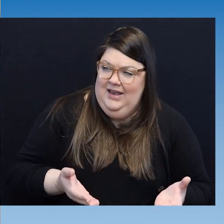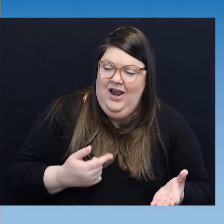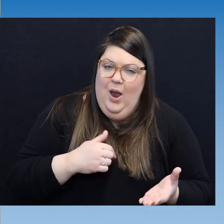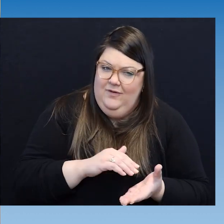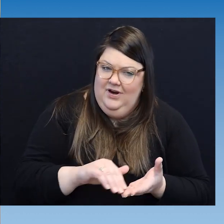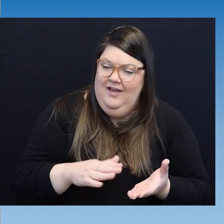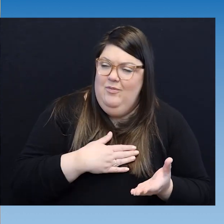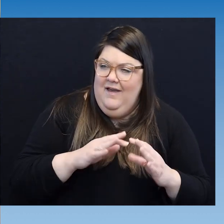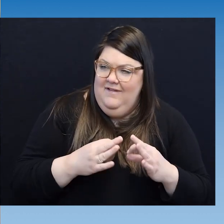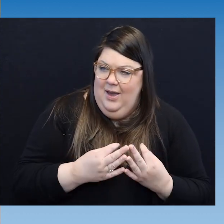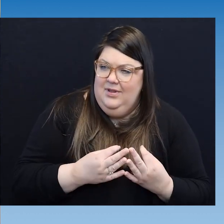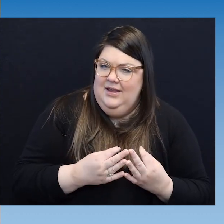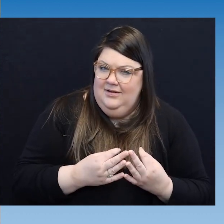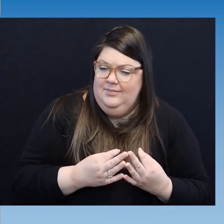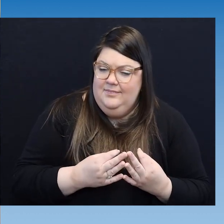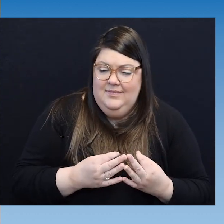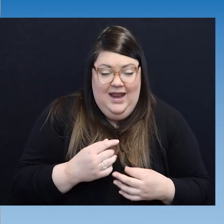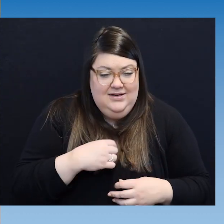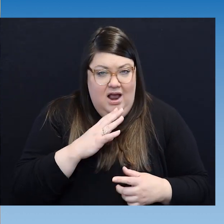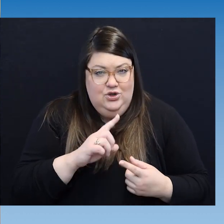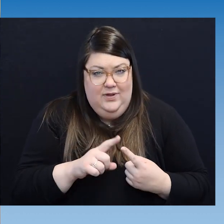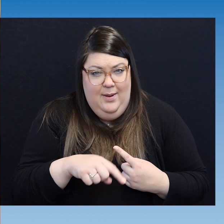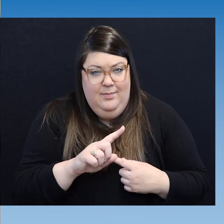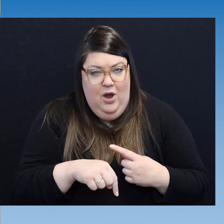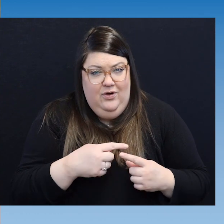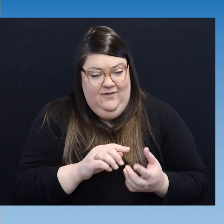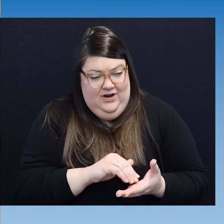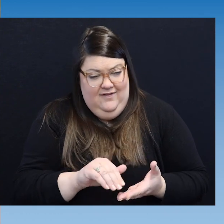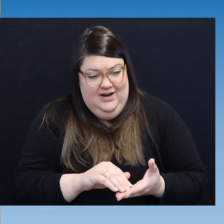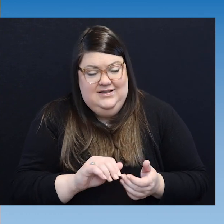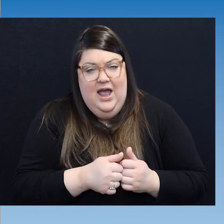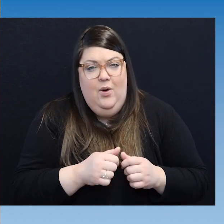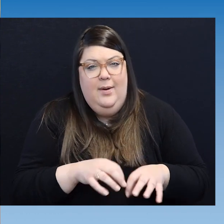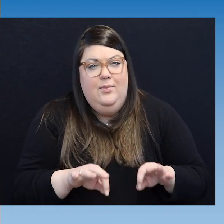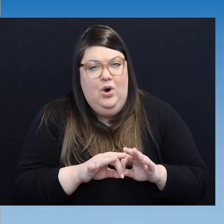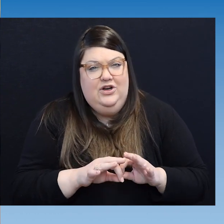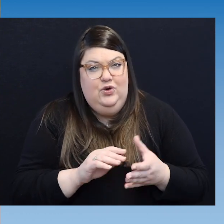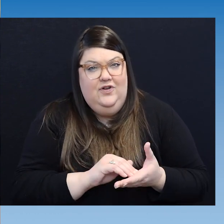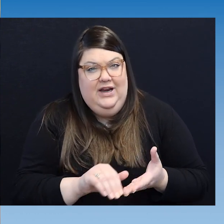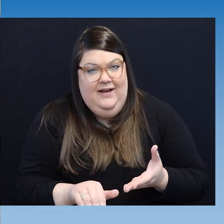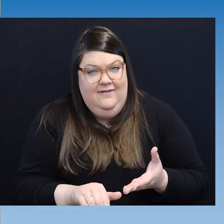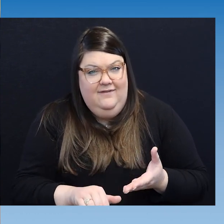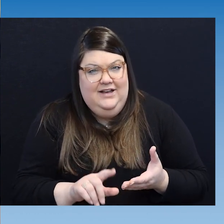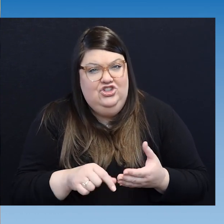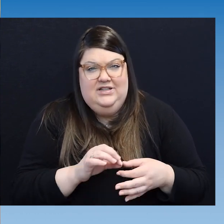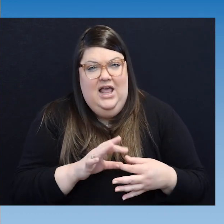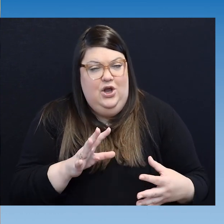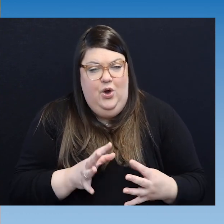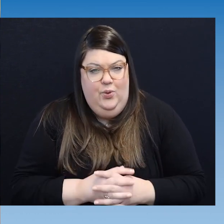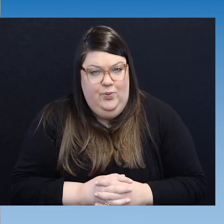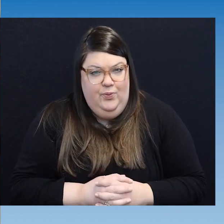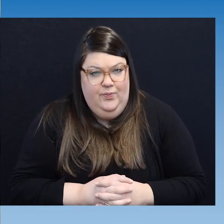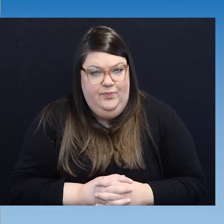will forgive my family, you know, and I talked to them about forgiveness, how important it is to forgive, you know, how important it is just to let go, you